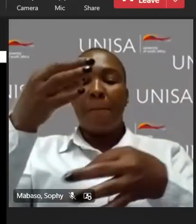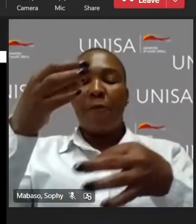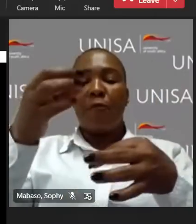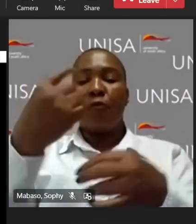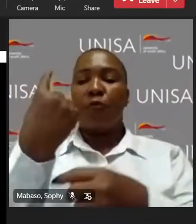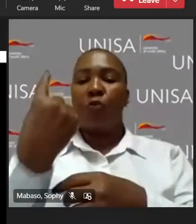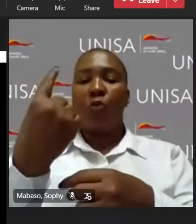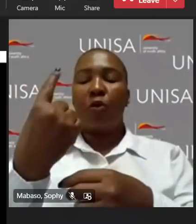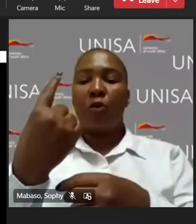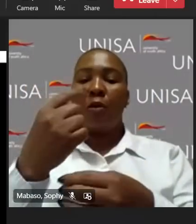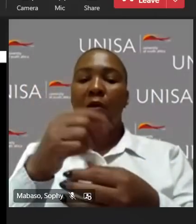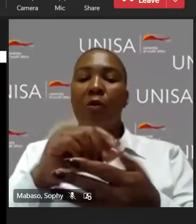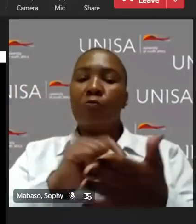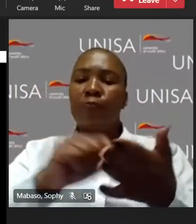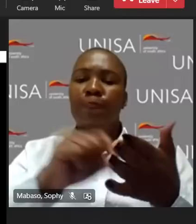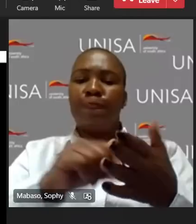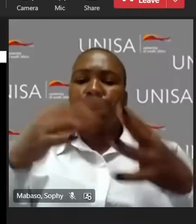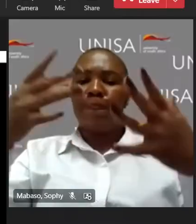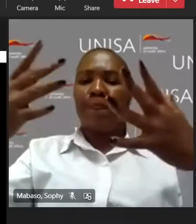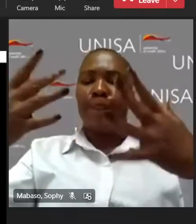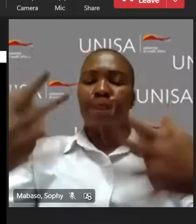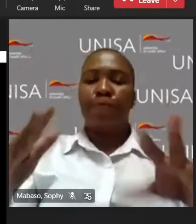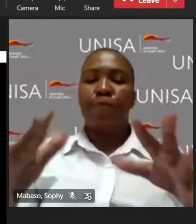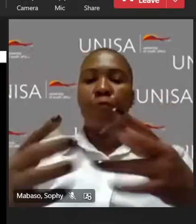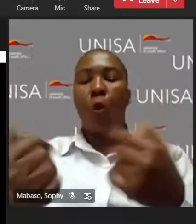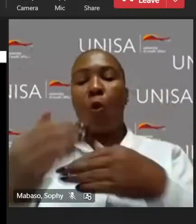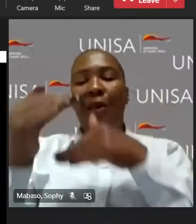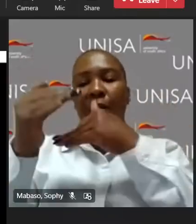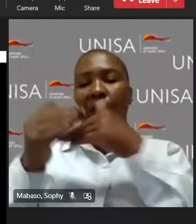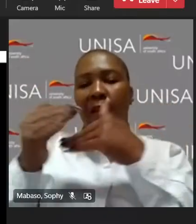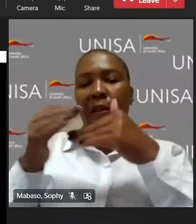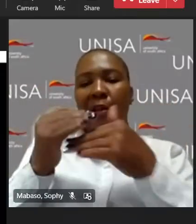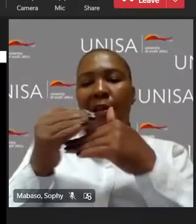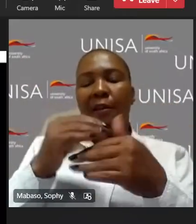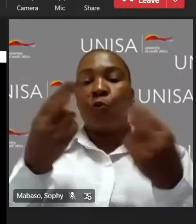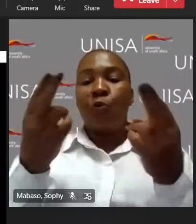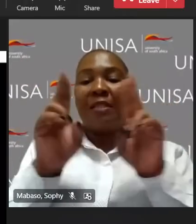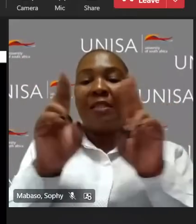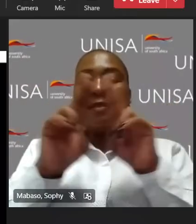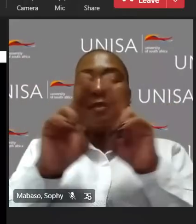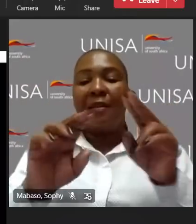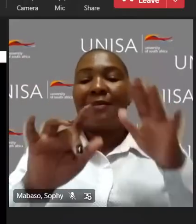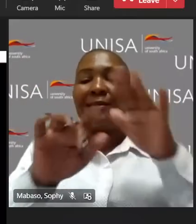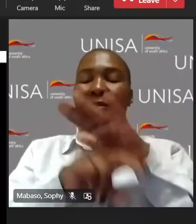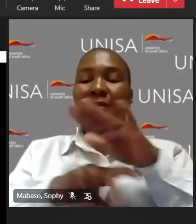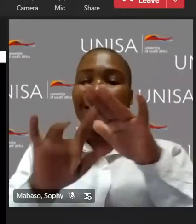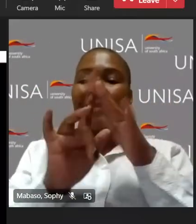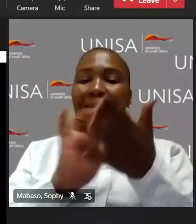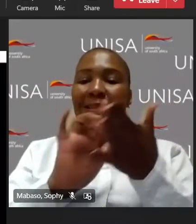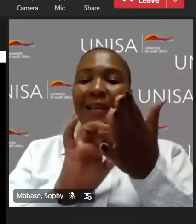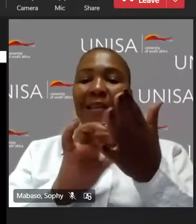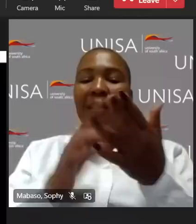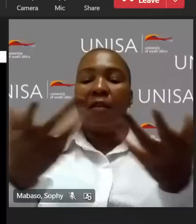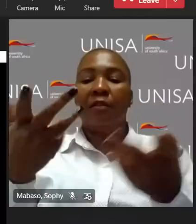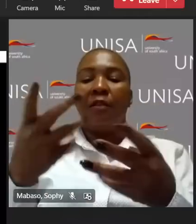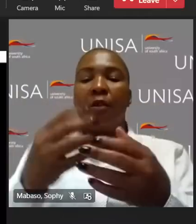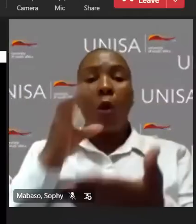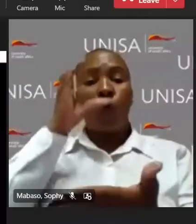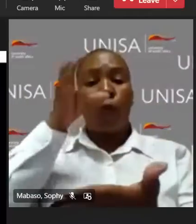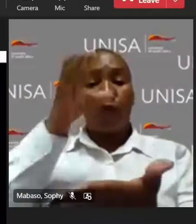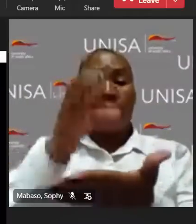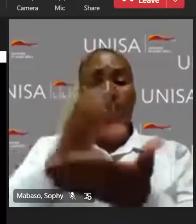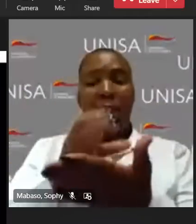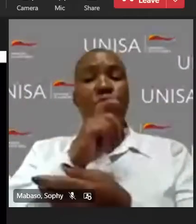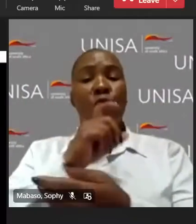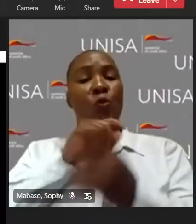point of registration or at the nearest Unisa center, where you confirm that you'll only use this